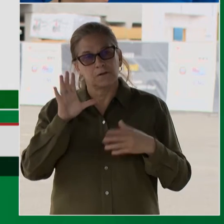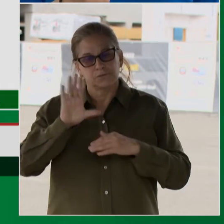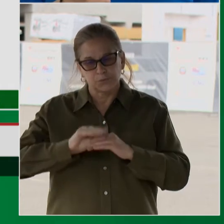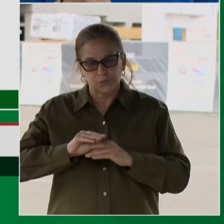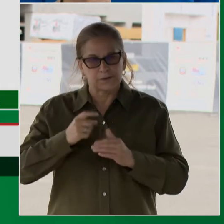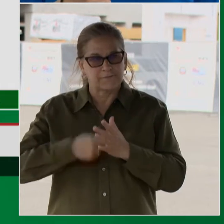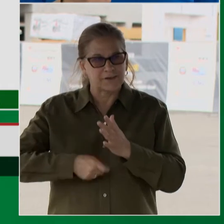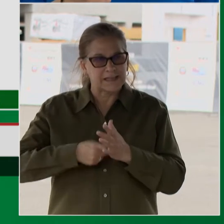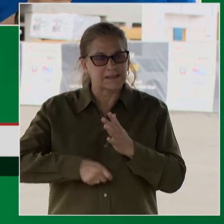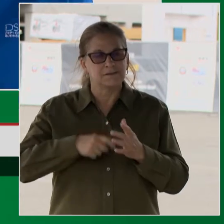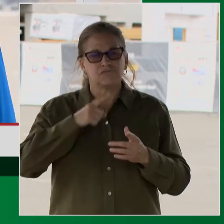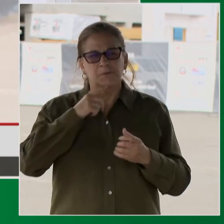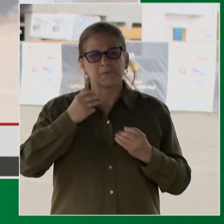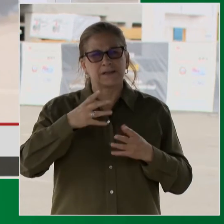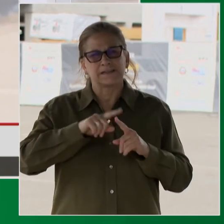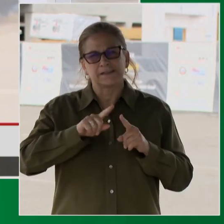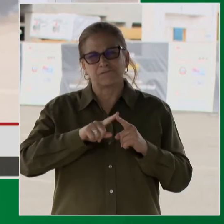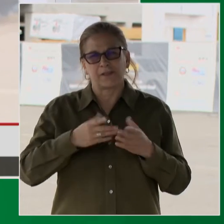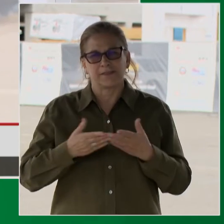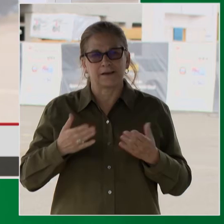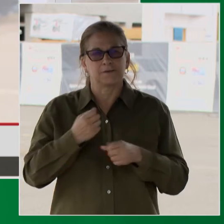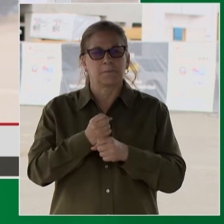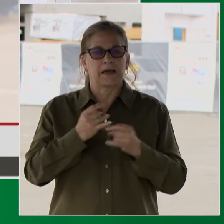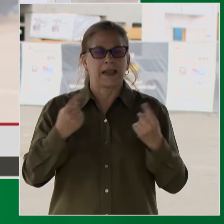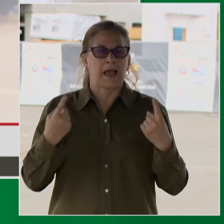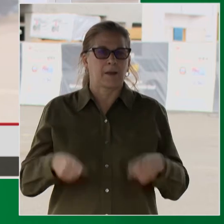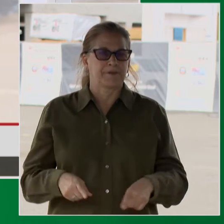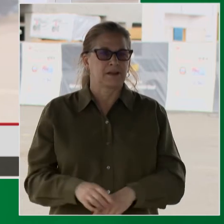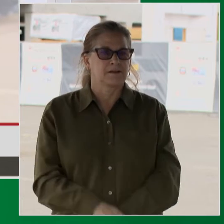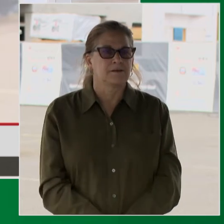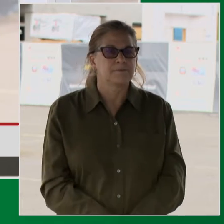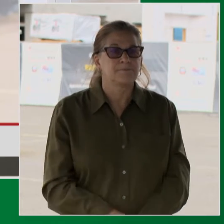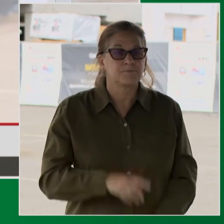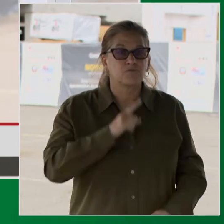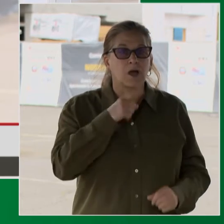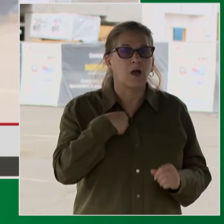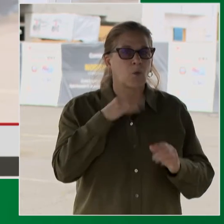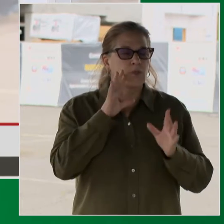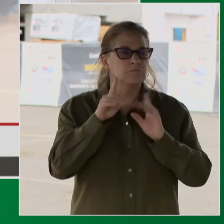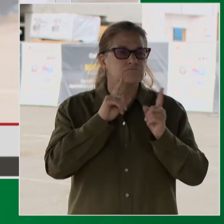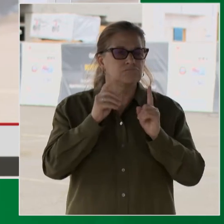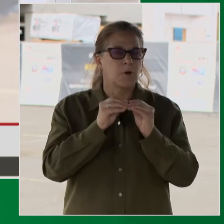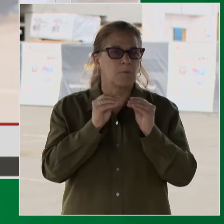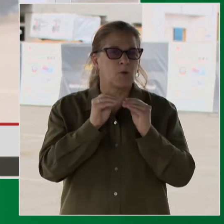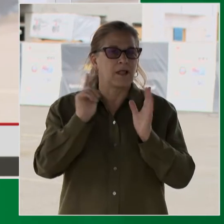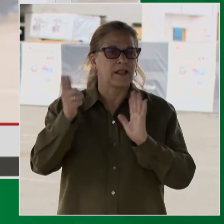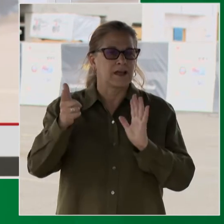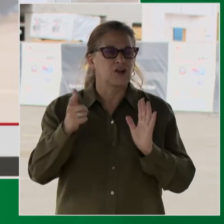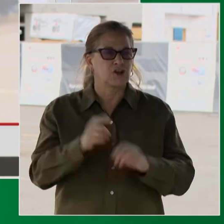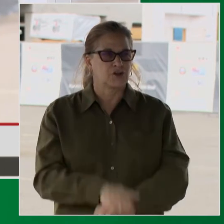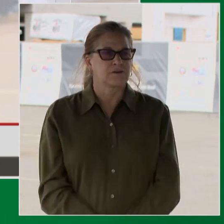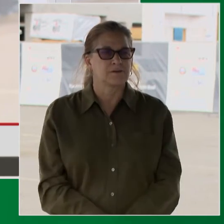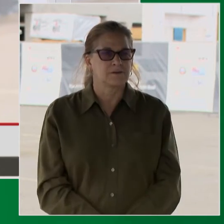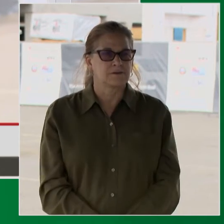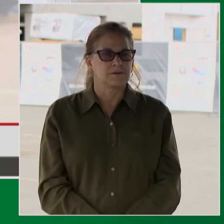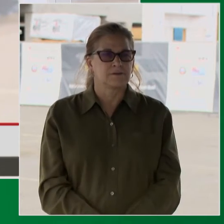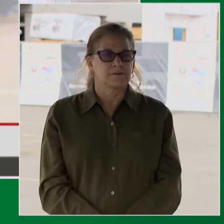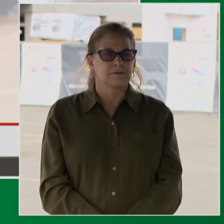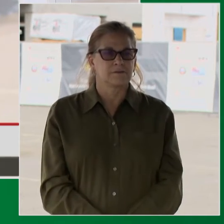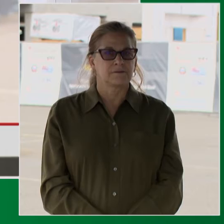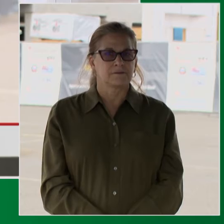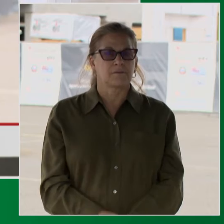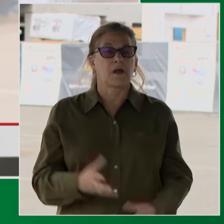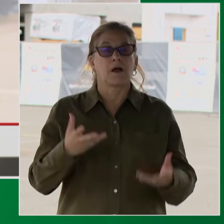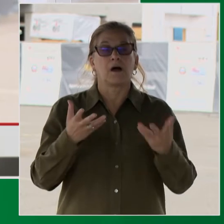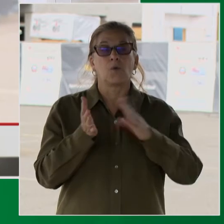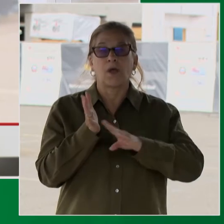to activate the spaces, and we're going to be, talk about that a little bit more, but whenever we can really, relief of fees is the same as putting money